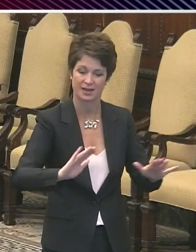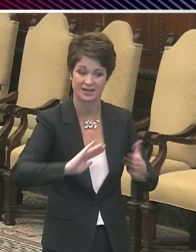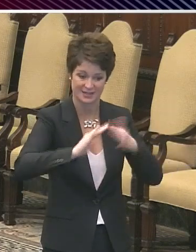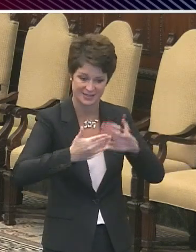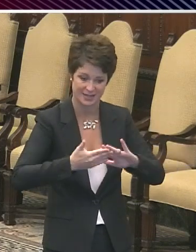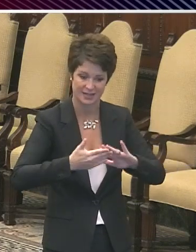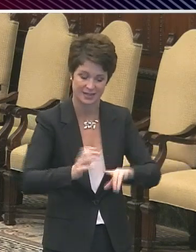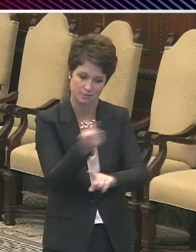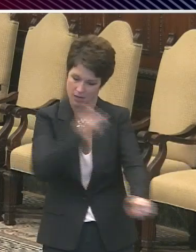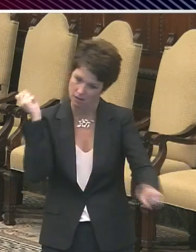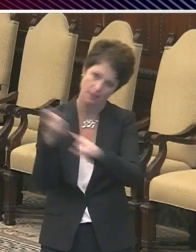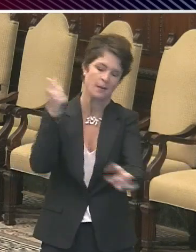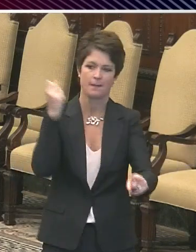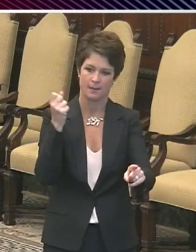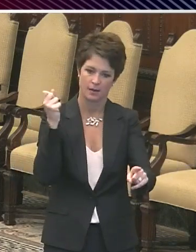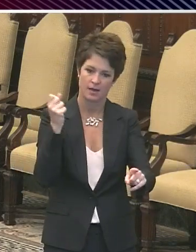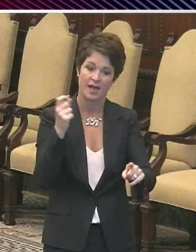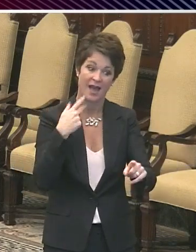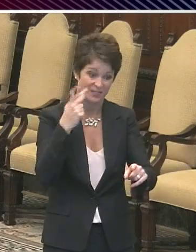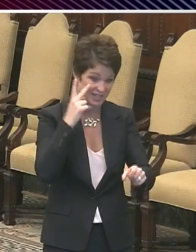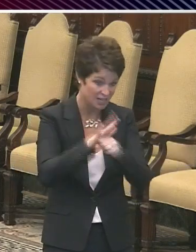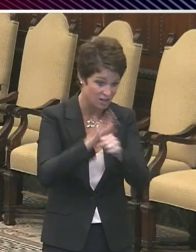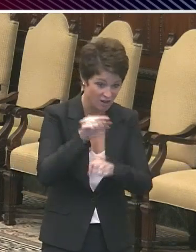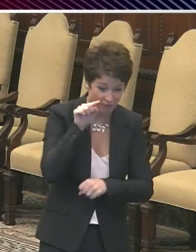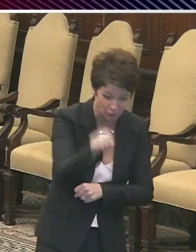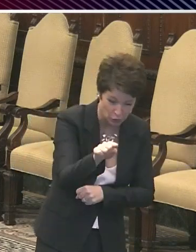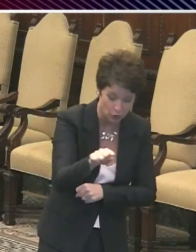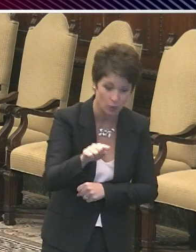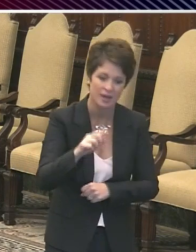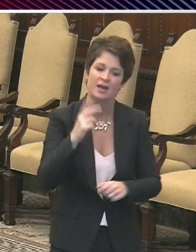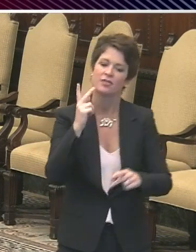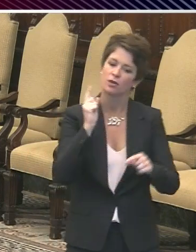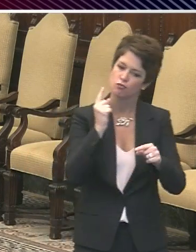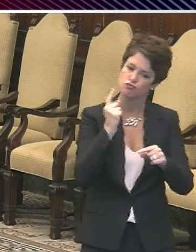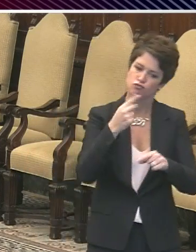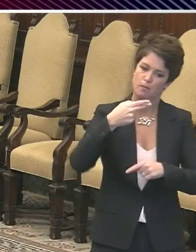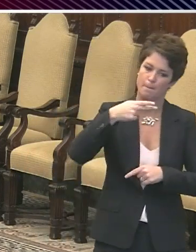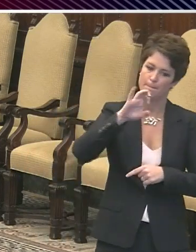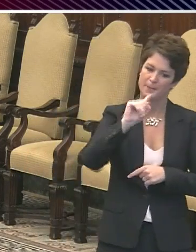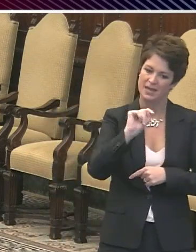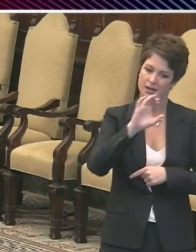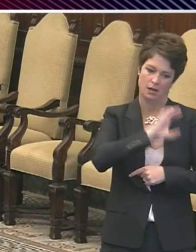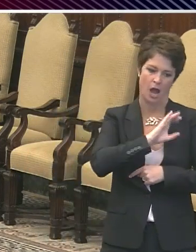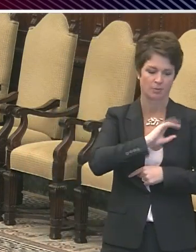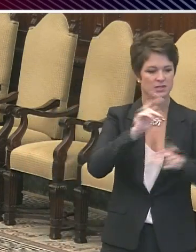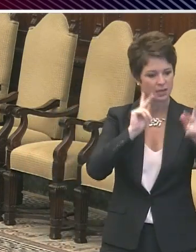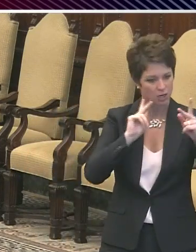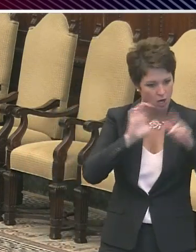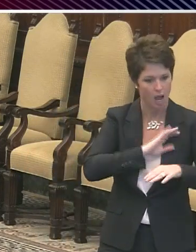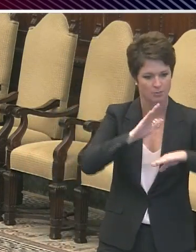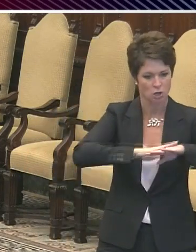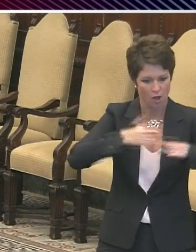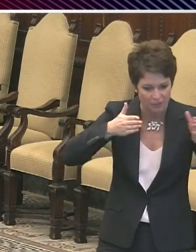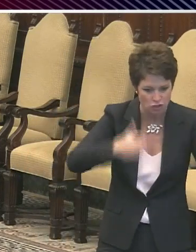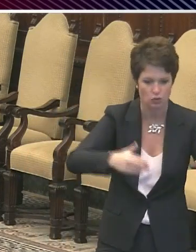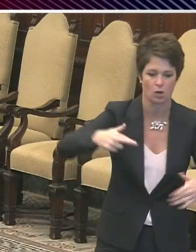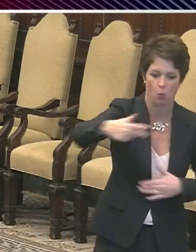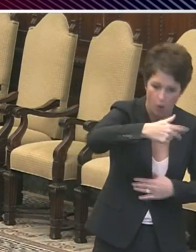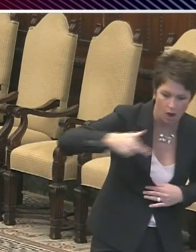unfortunately been hit hard have seen enough of you? Have beat cops seen enough of you considering what it is they're